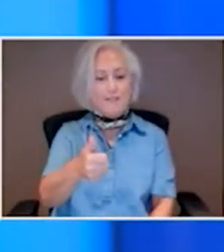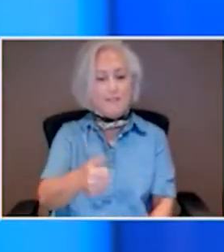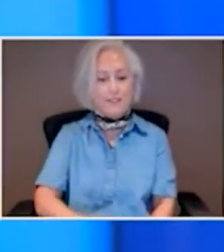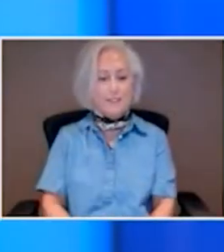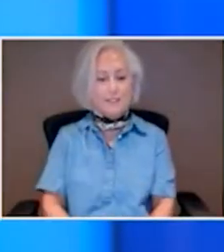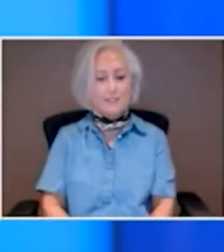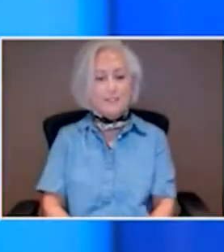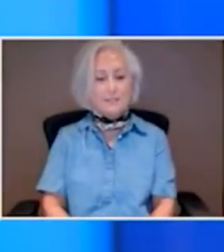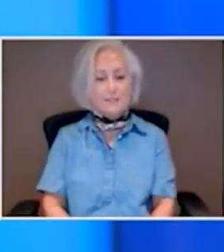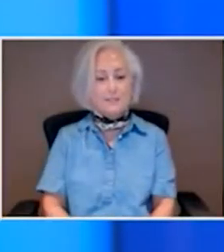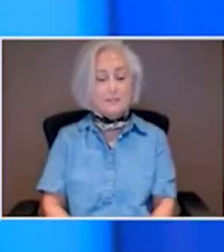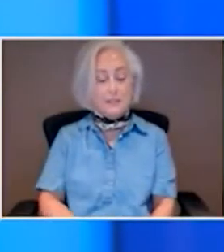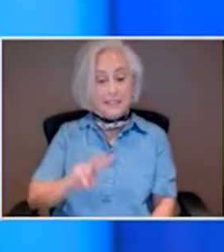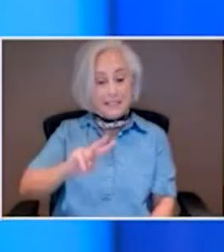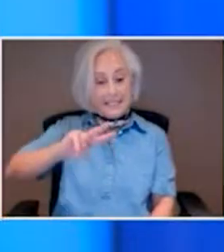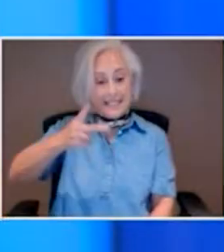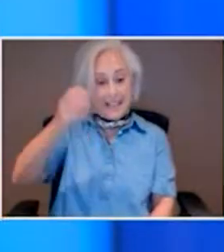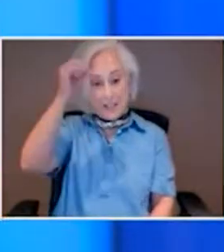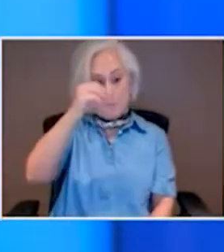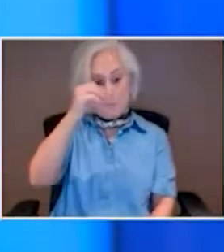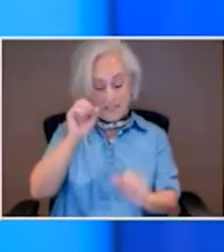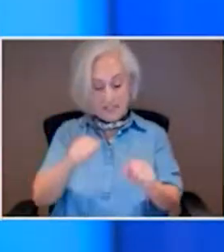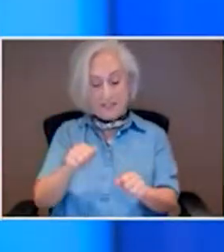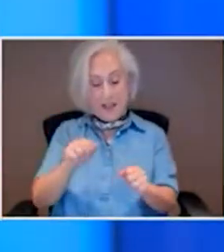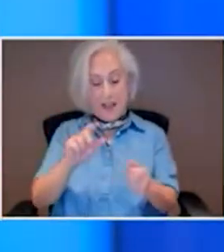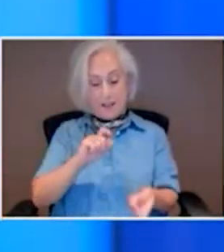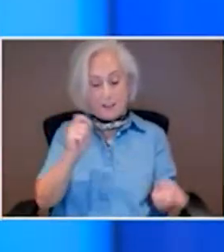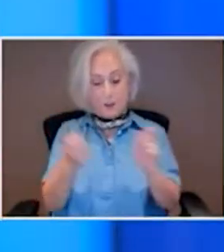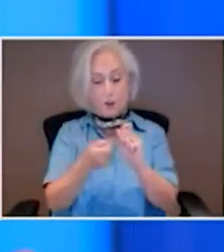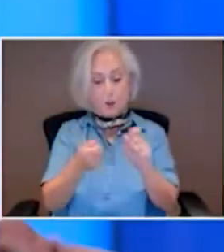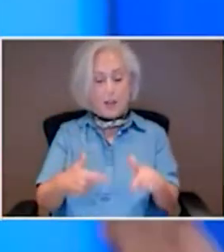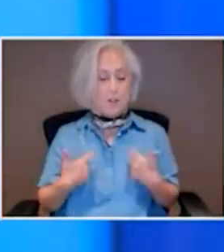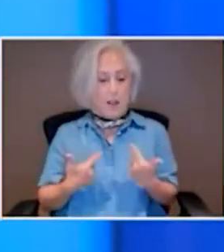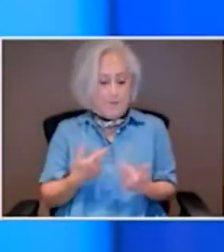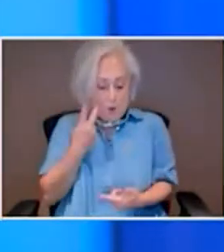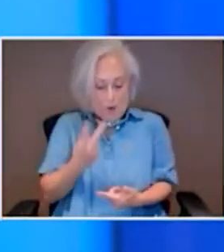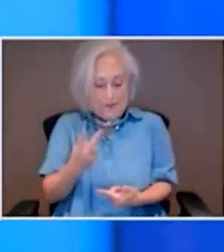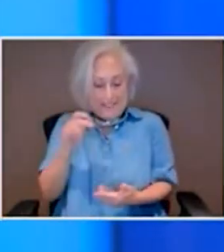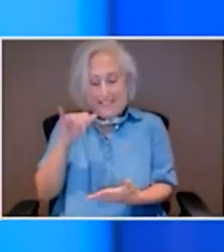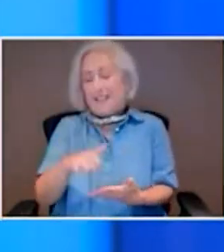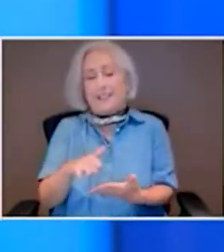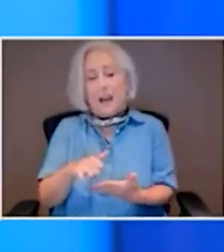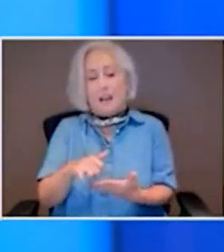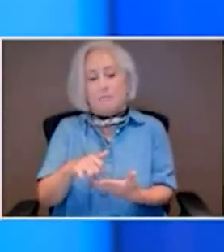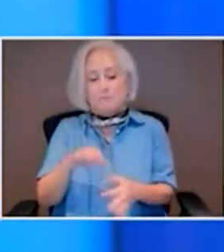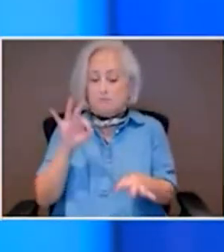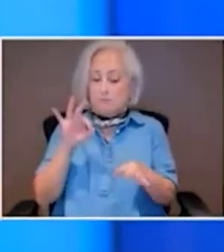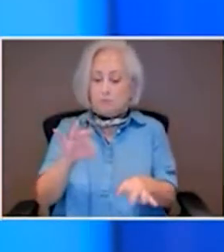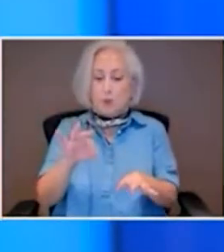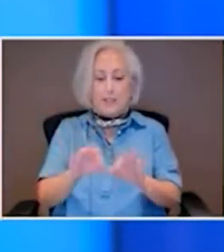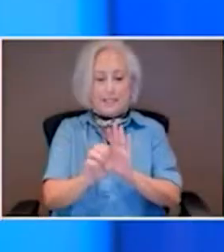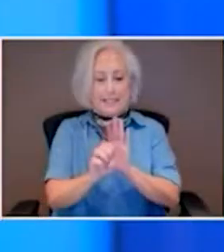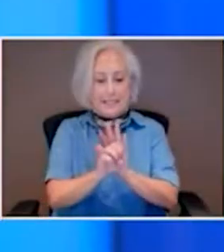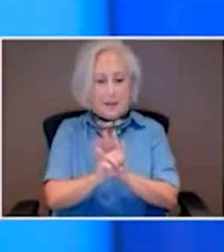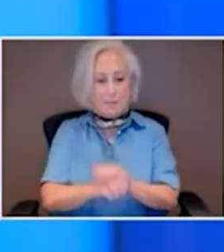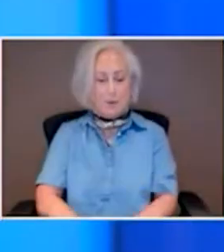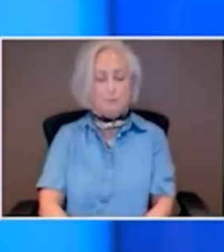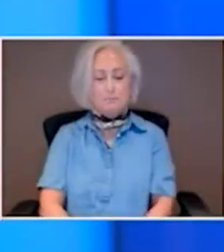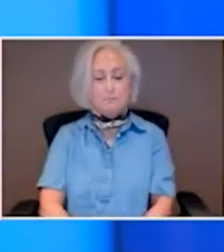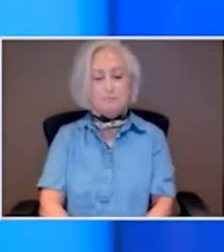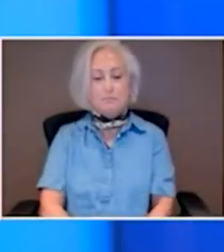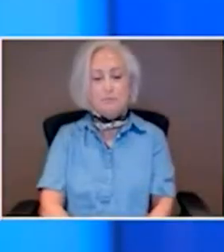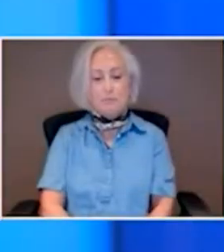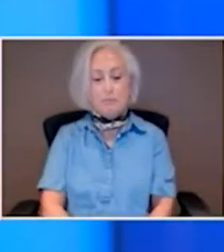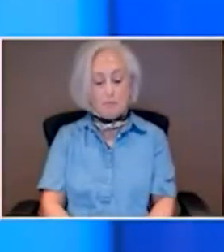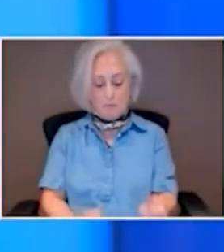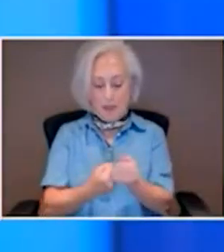Second opinions can change lives. We've seen that. This is a perfect example of Ashley's story today, but advocate for